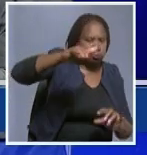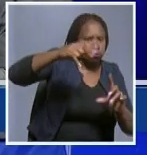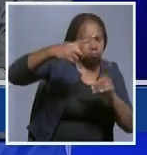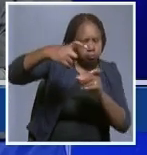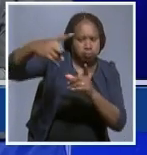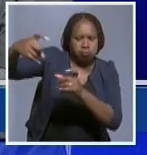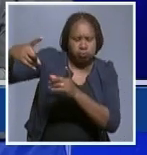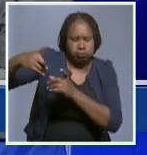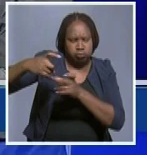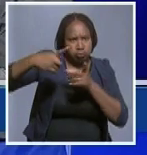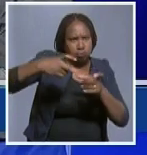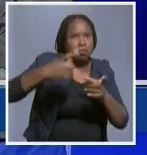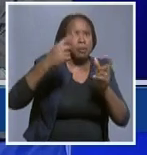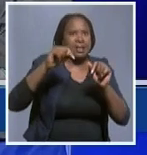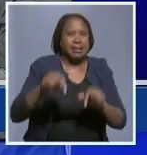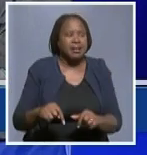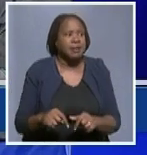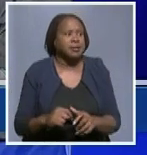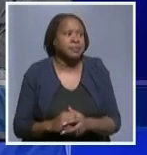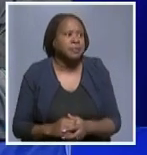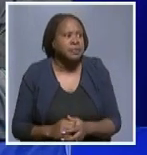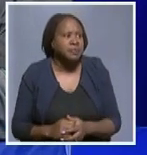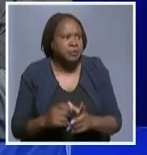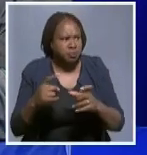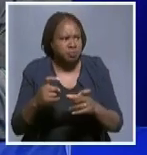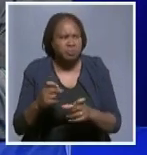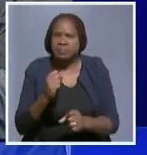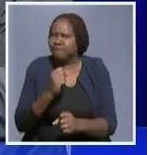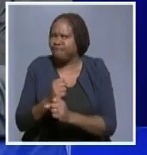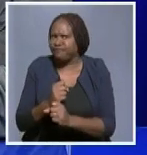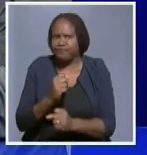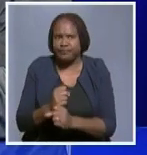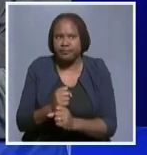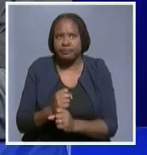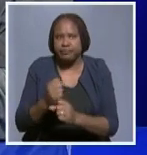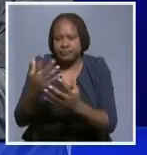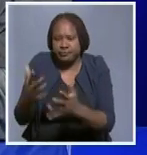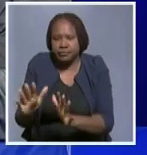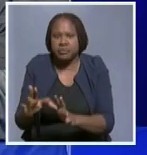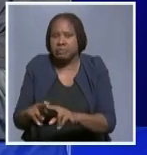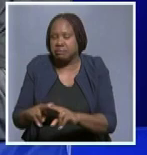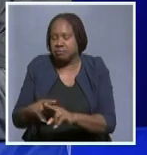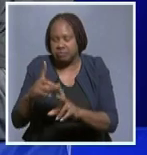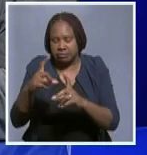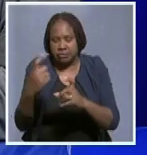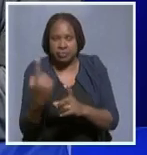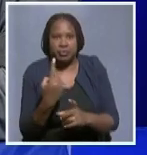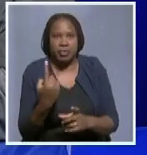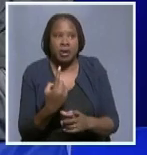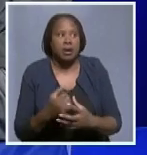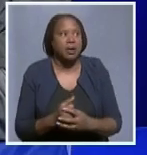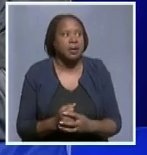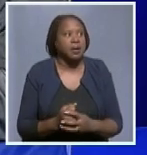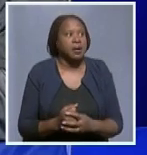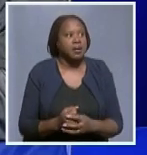But the challenge with that is that those pictures will be stagnant and once-off pictures only. Now, we